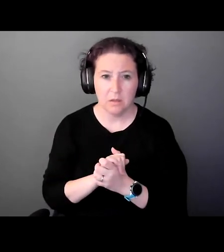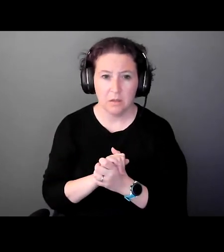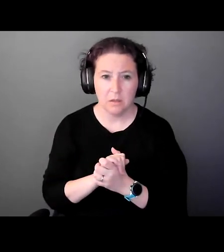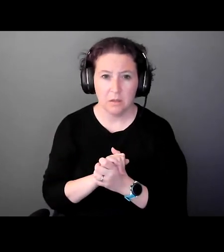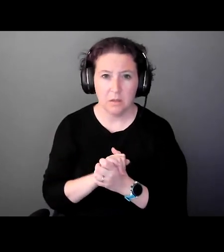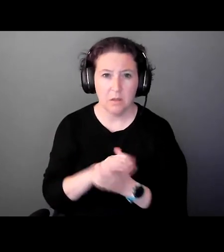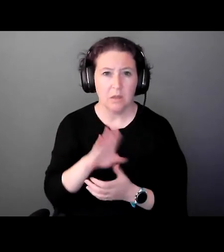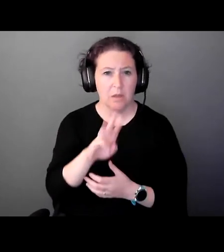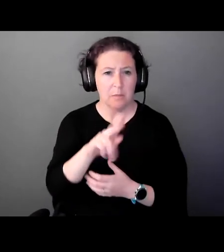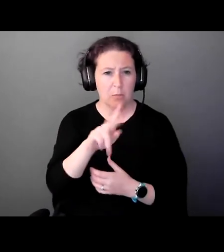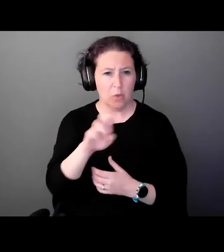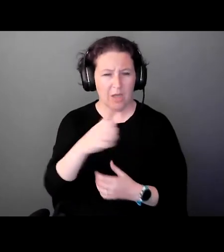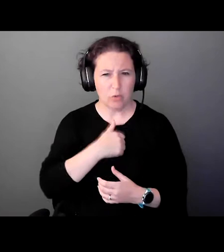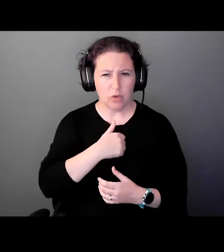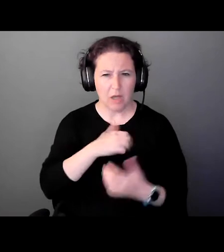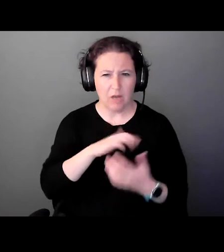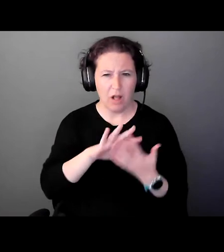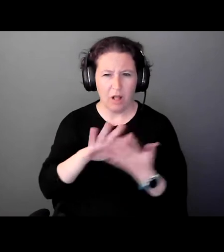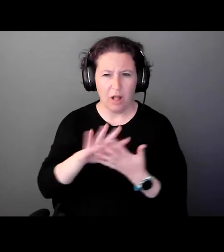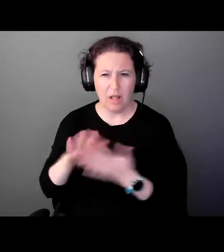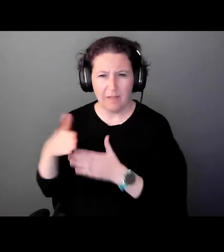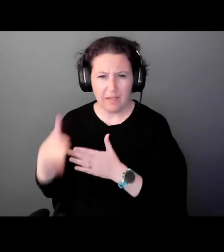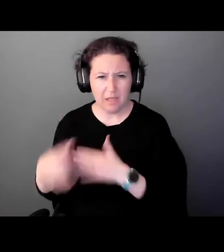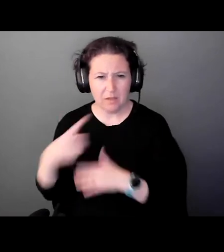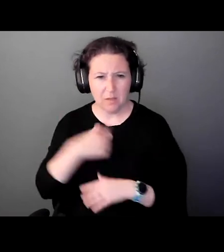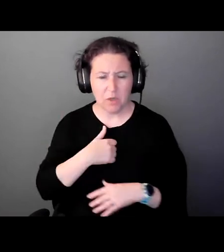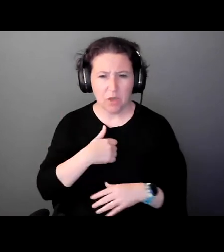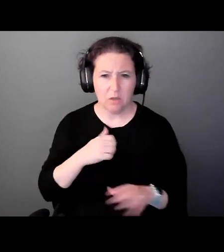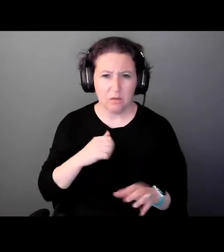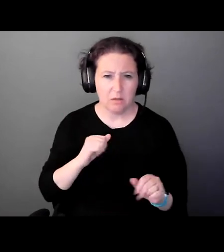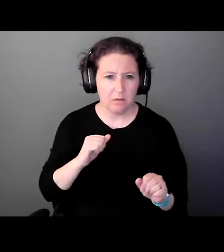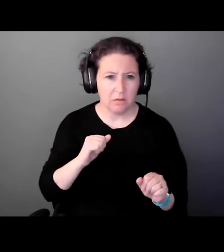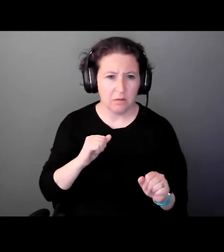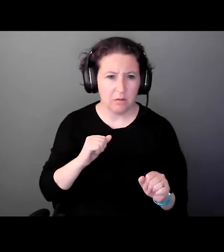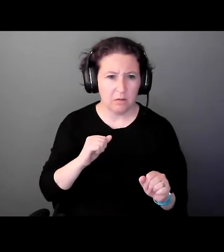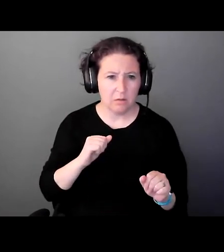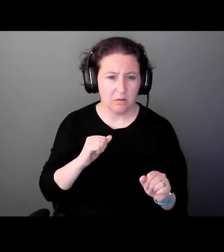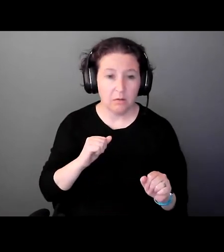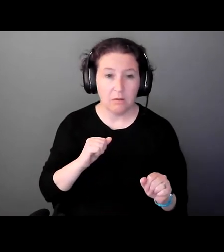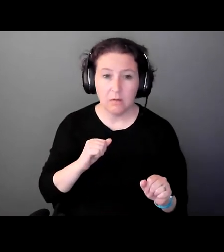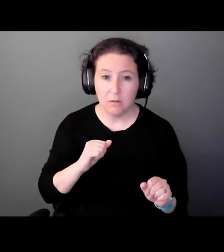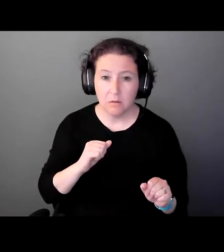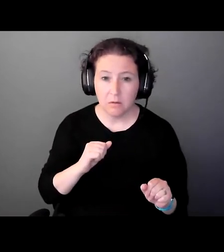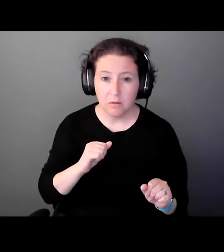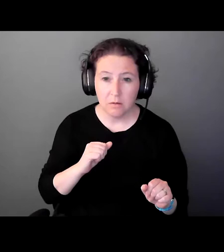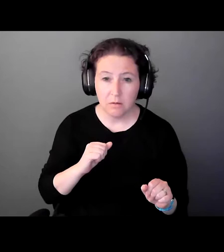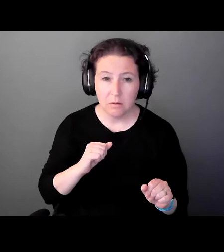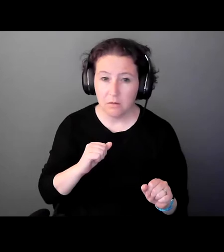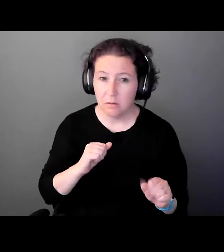Sorry, I think it kind of trailed off at the end there, so I My apologize. son just finished South African.